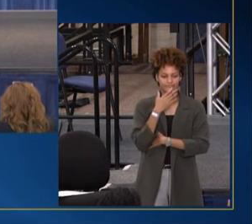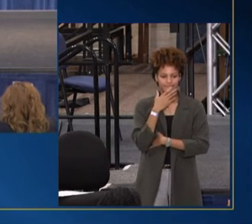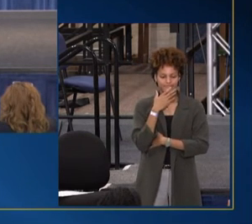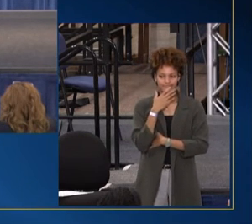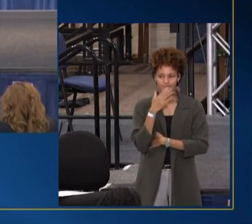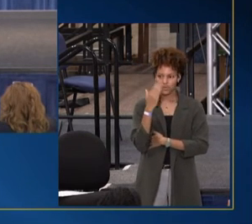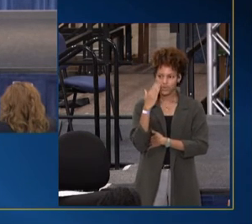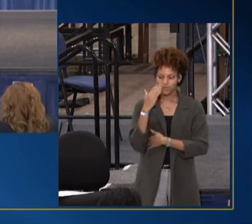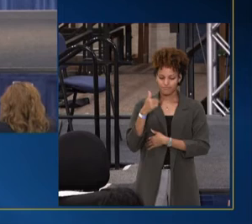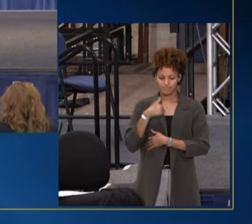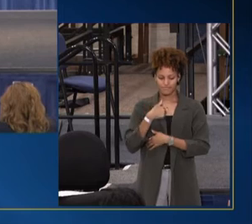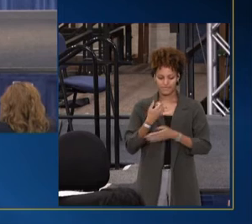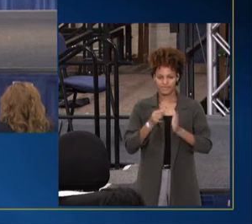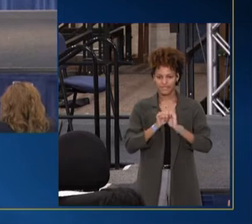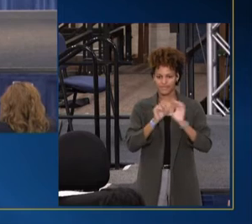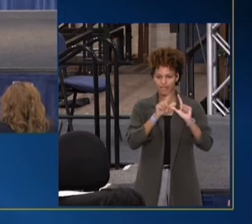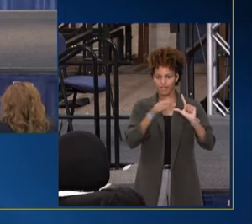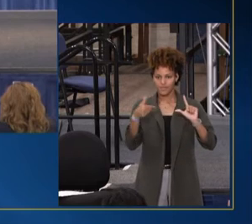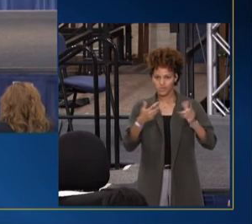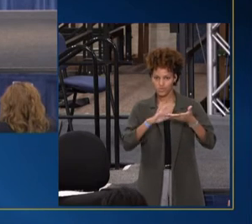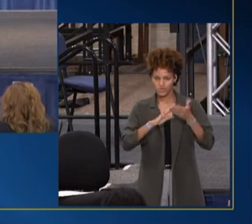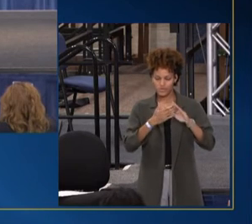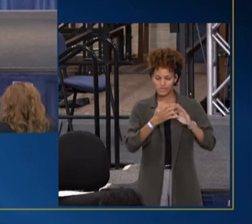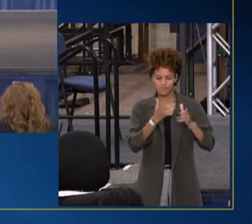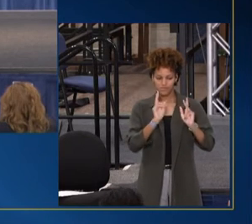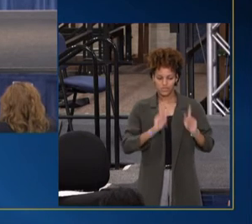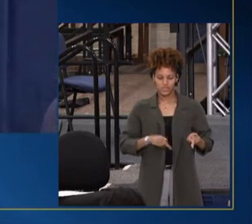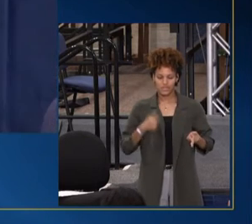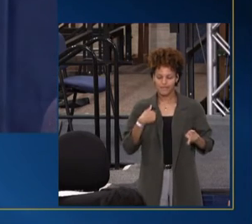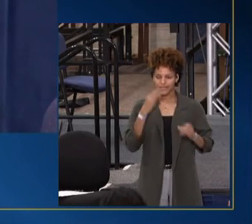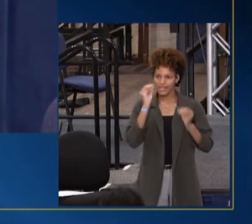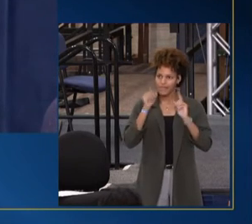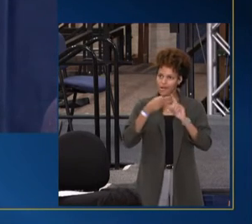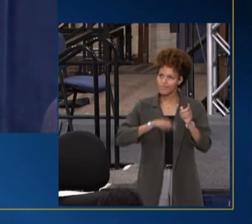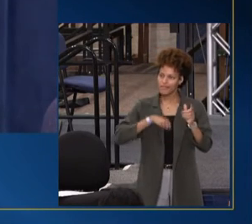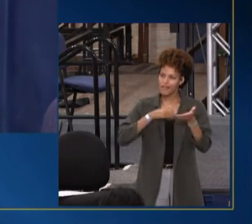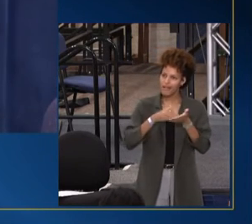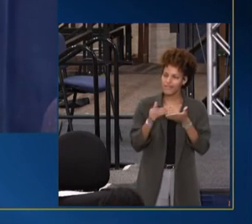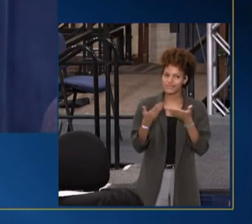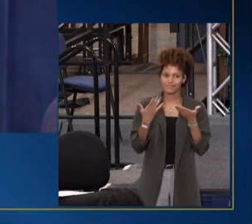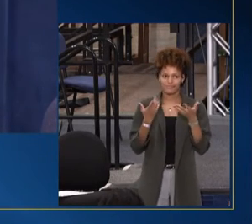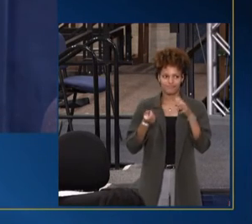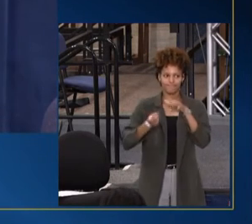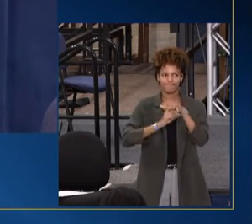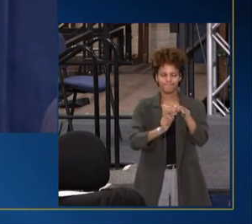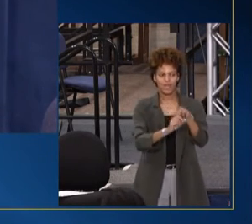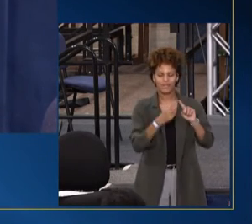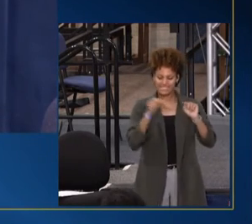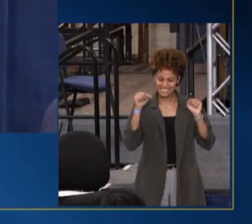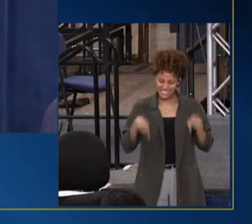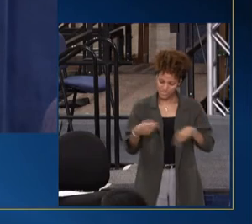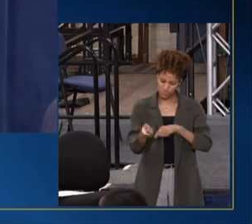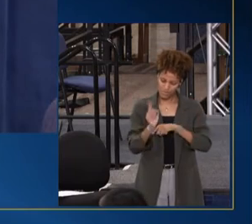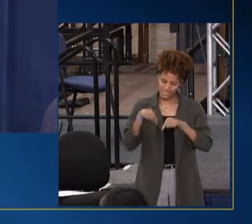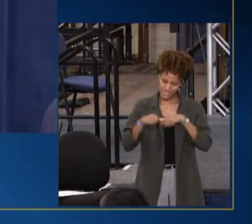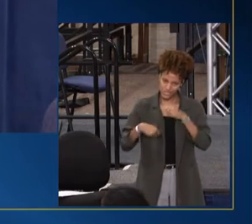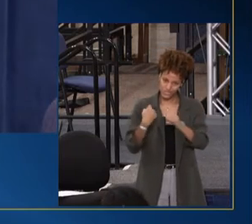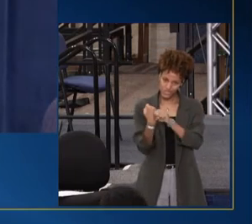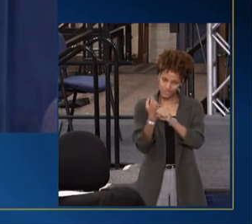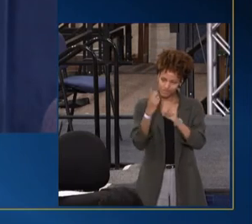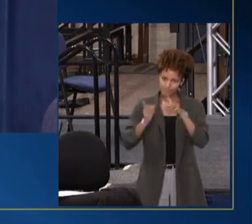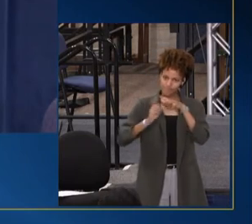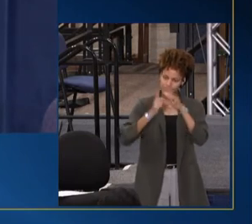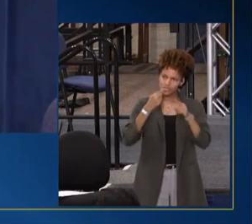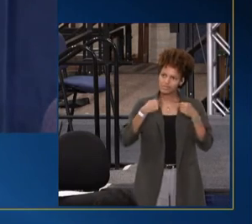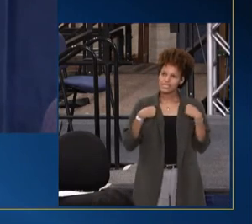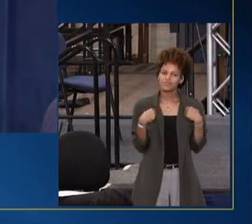You know, as an LGBTQ person, I think we think about pride often. It's something that comes up. But, you know, in this moment, this year, what's coming up for me